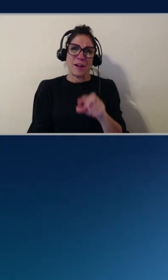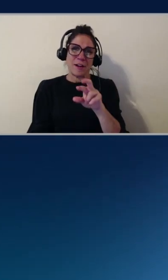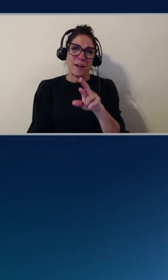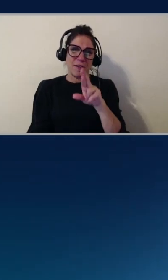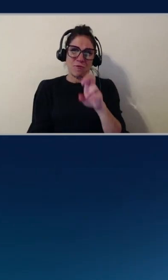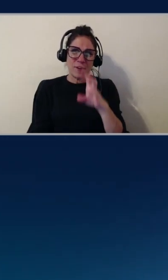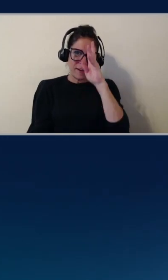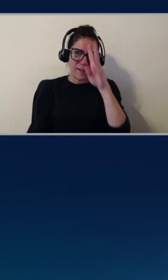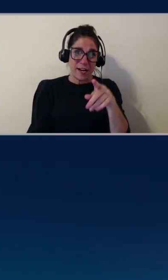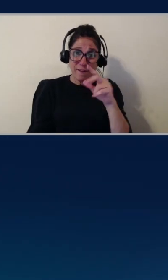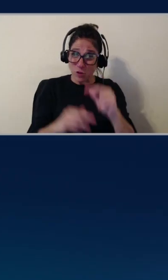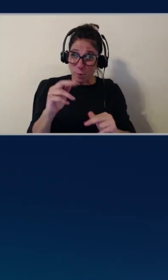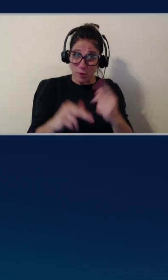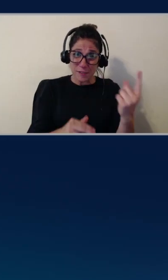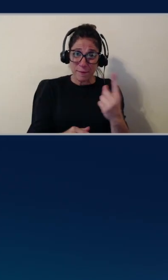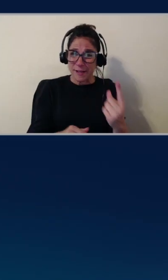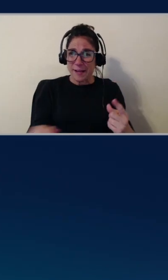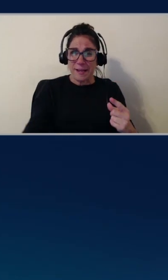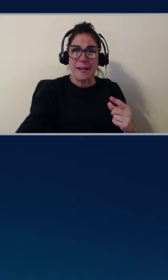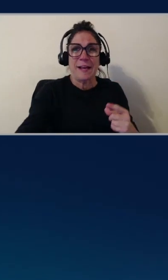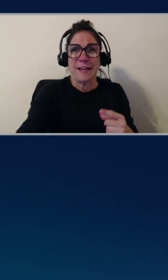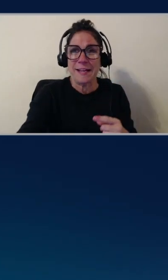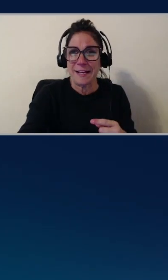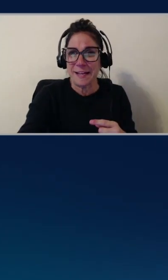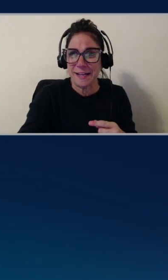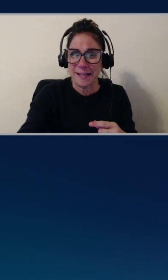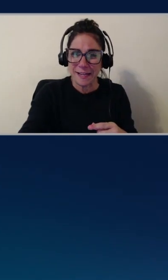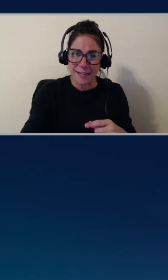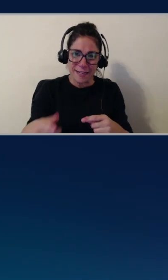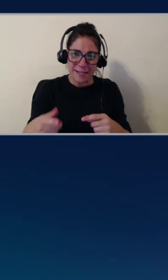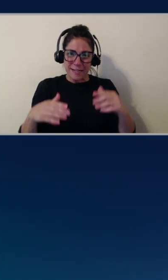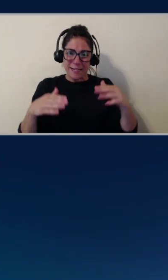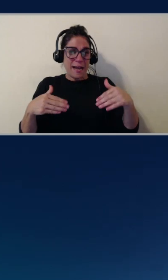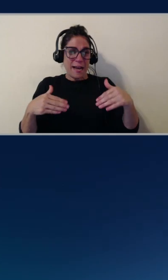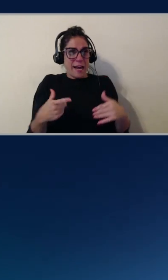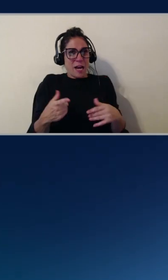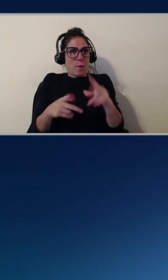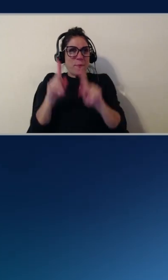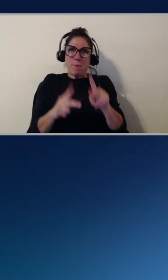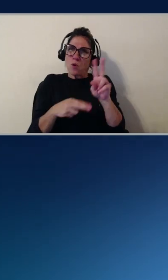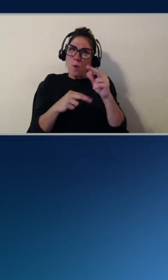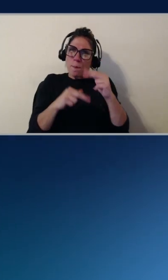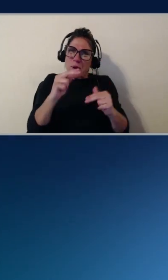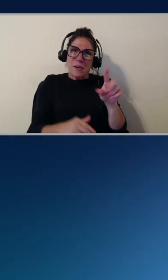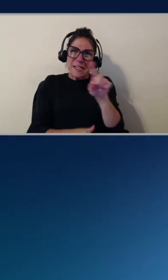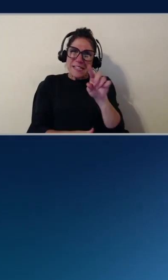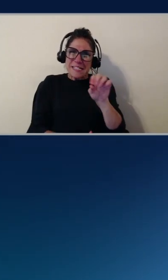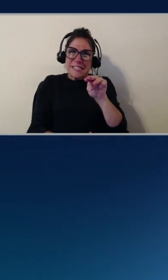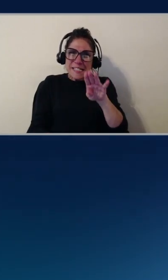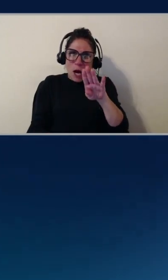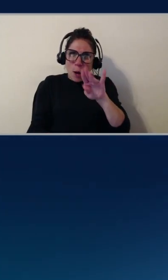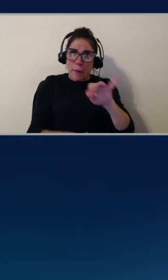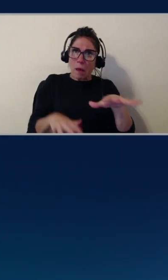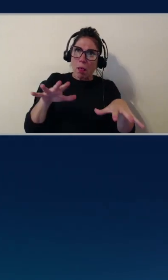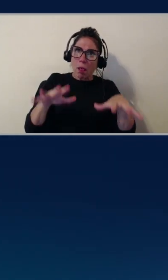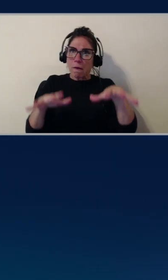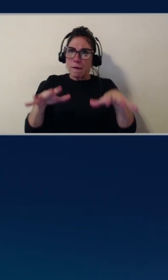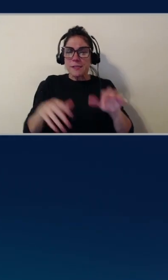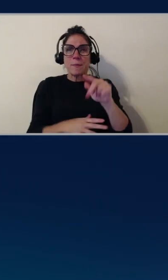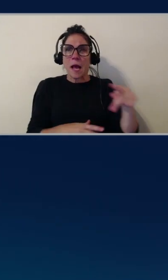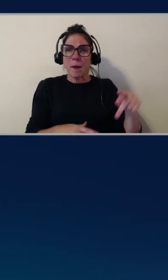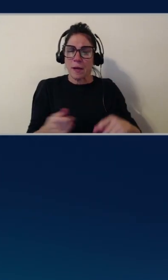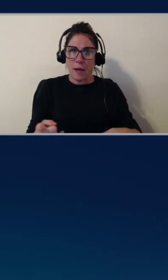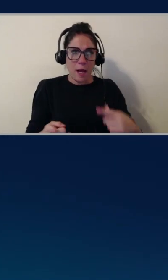anything yet, No, Julie? I haven't. But there are people at the hackathon who built like zombie apps. How cool is that? I built an app that I was telling Rahul about it